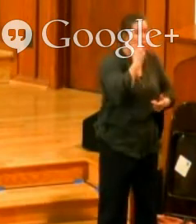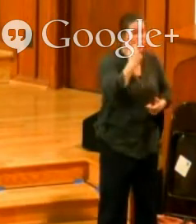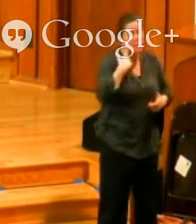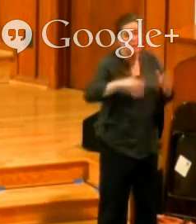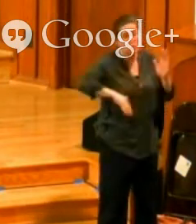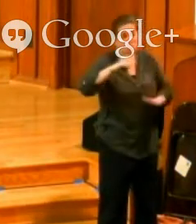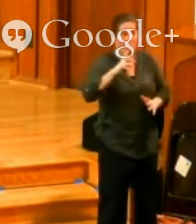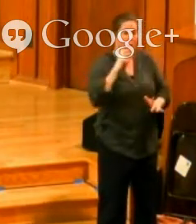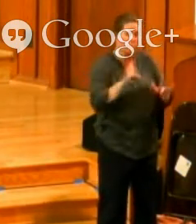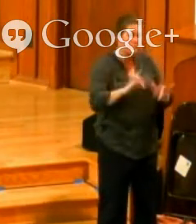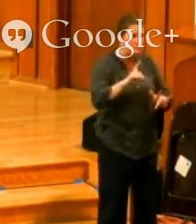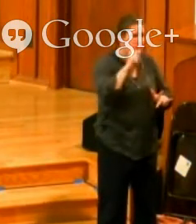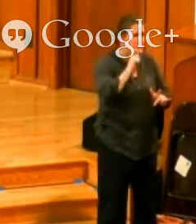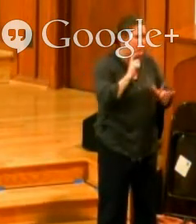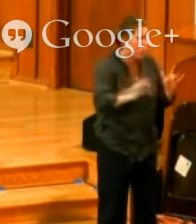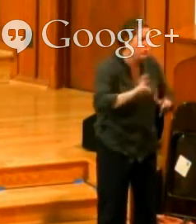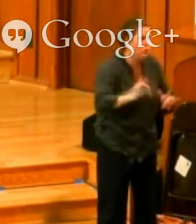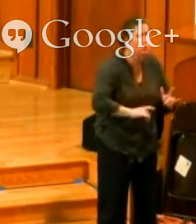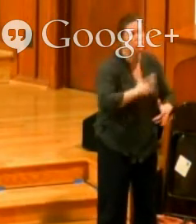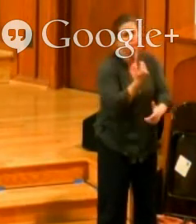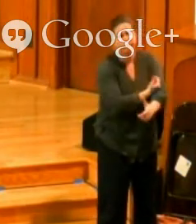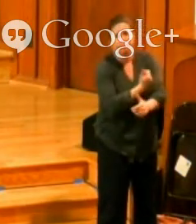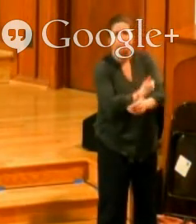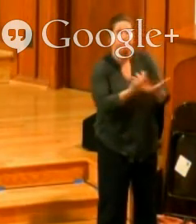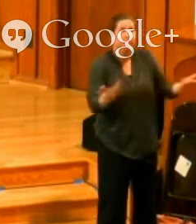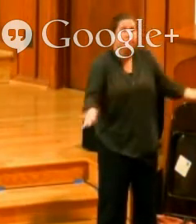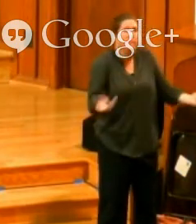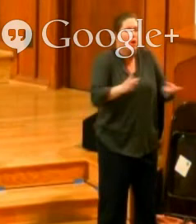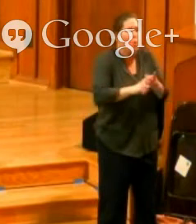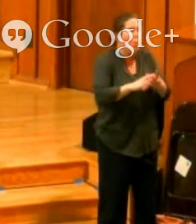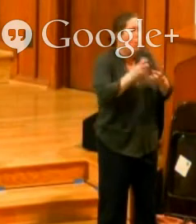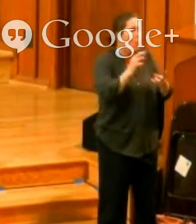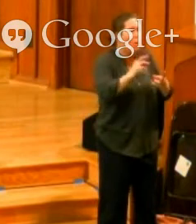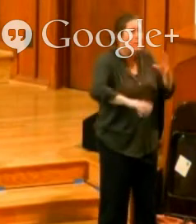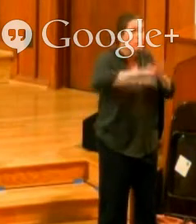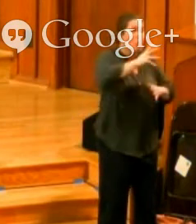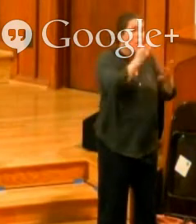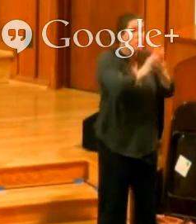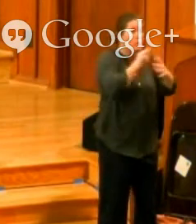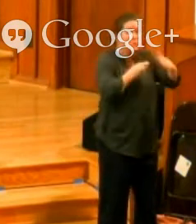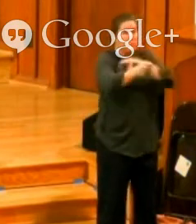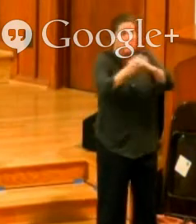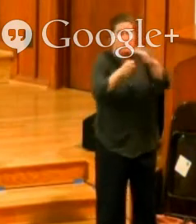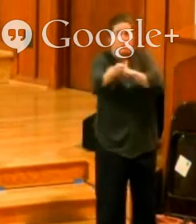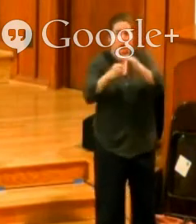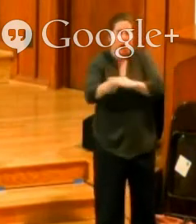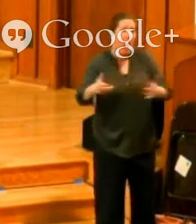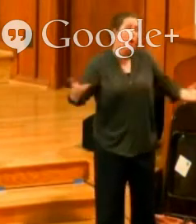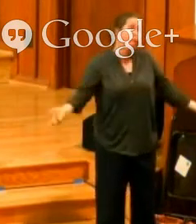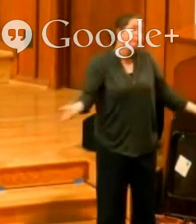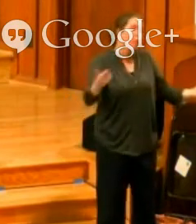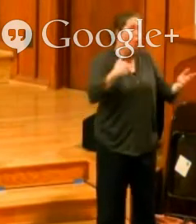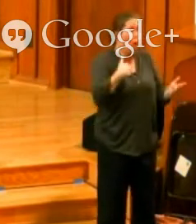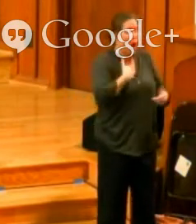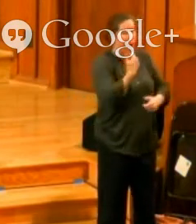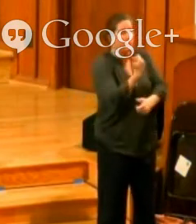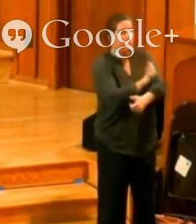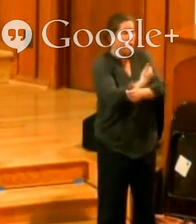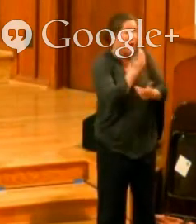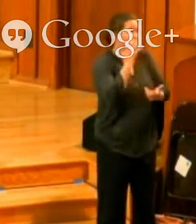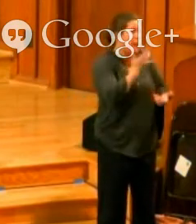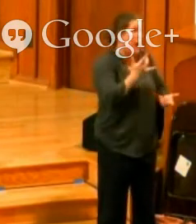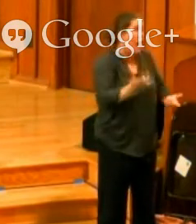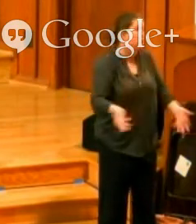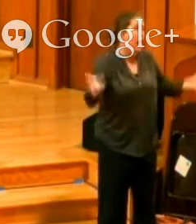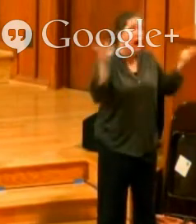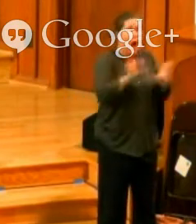child, or I was in and out of prison since I was young. So I just became a product of my environment, and I'm a drug addict because I just am, and